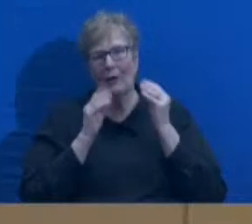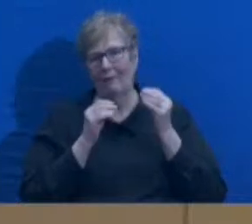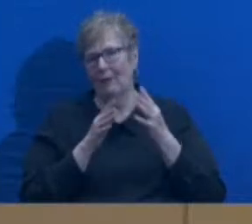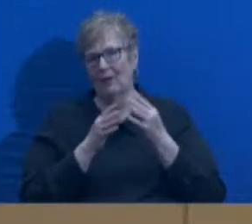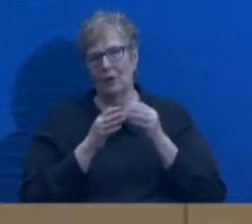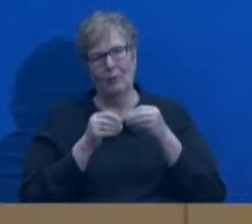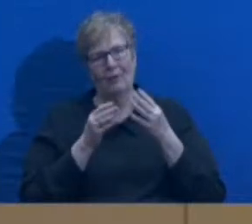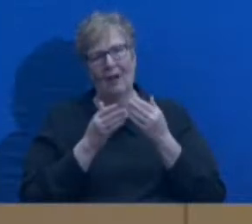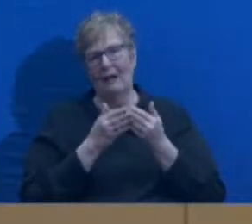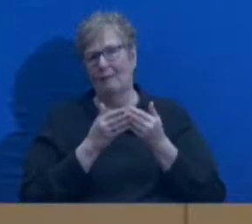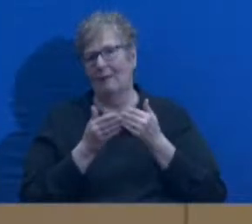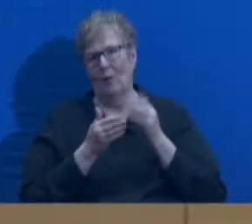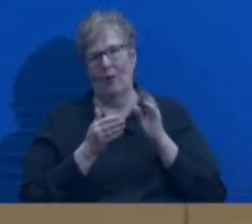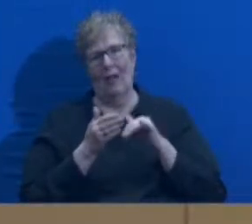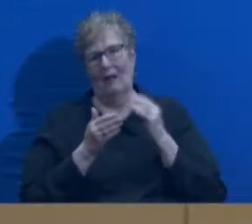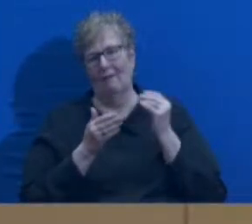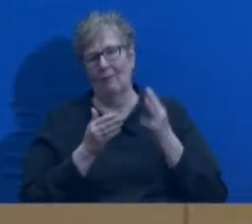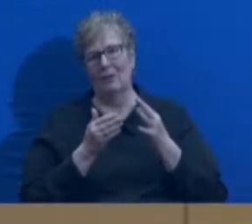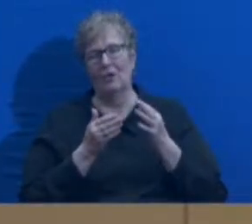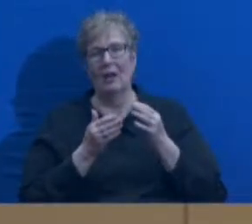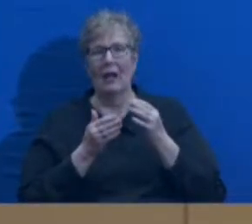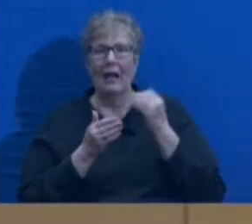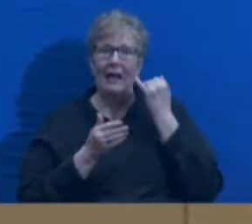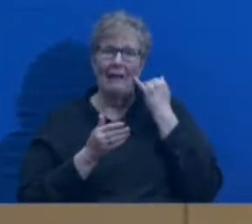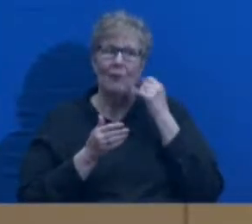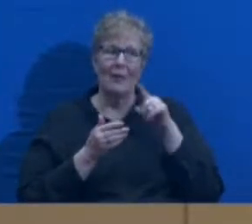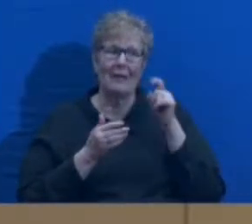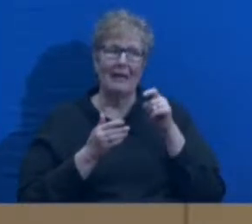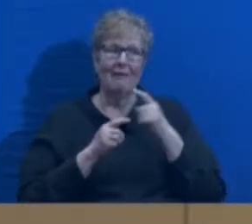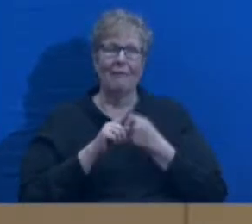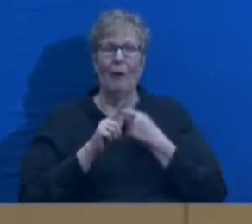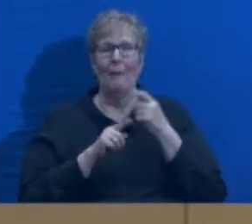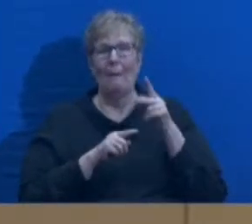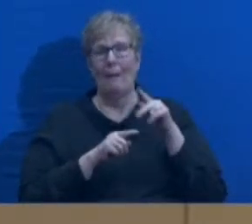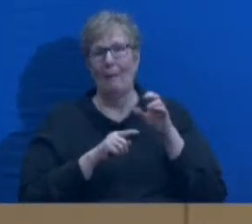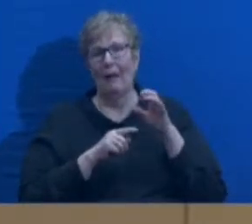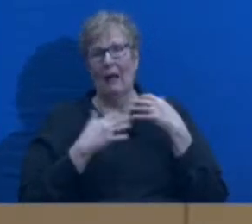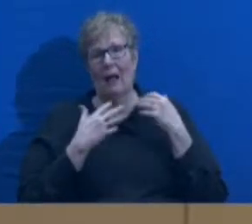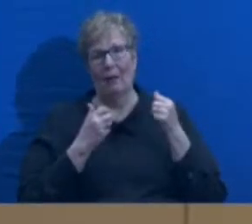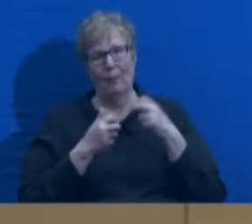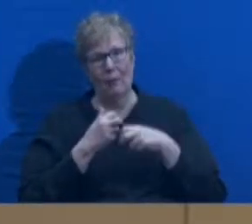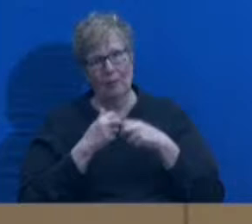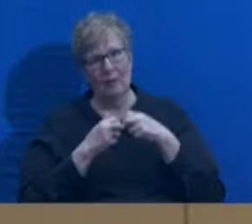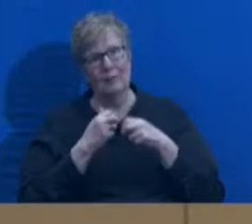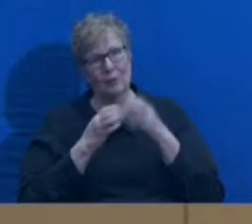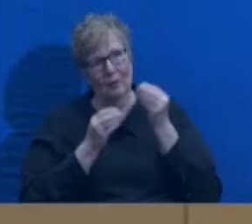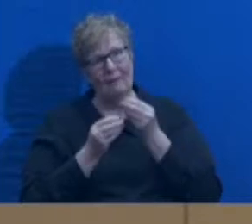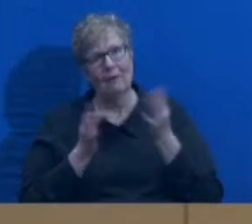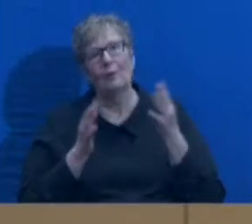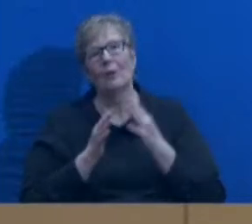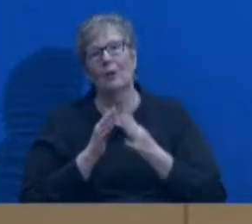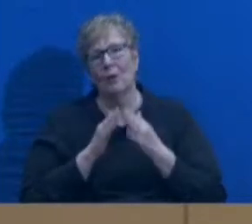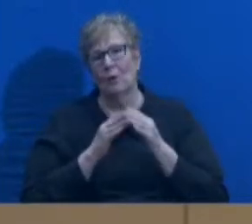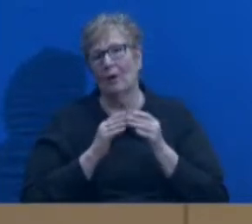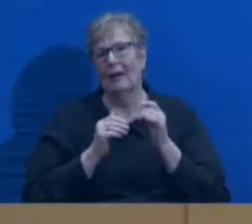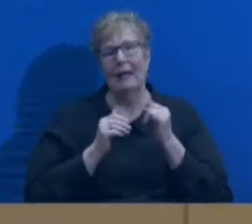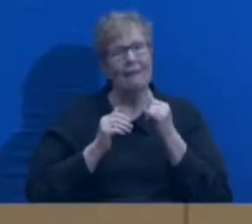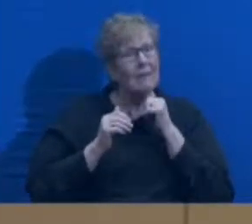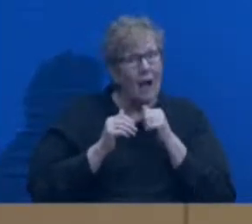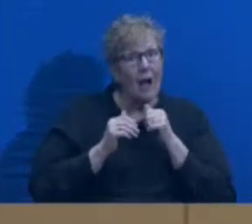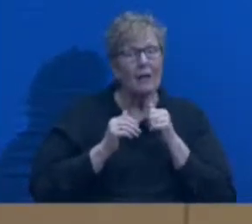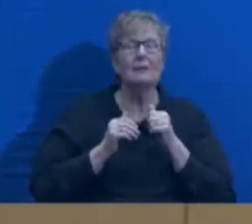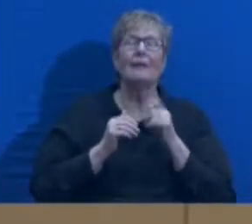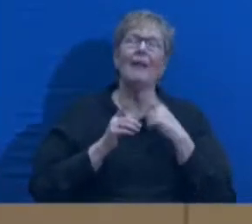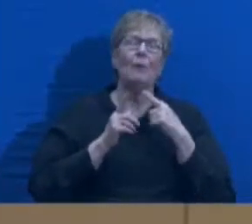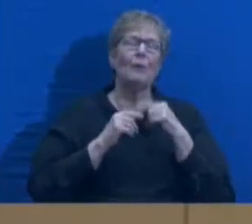to that after-action report unless there is a need from a public health perspective to inform the community.